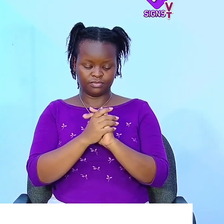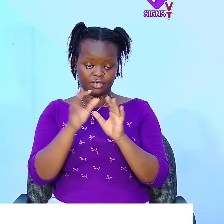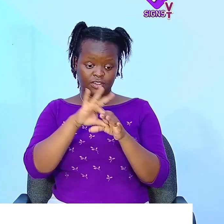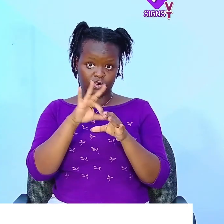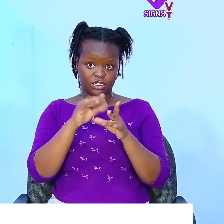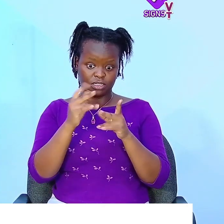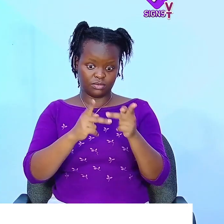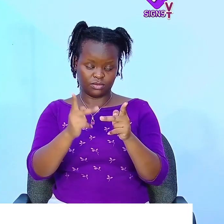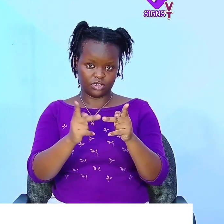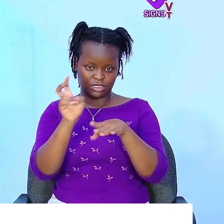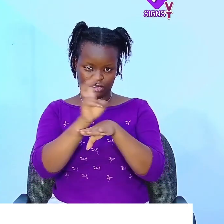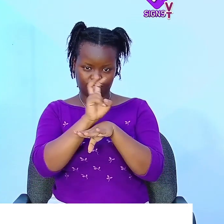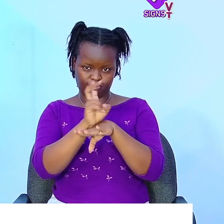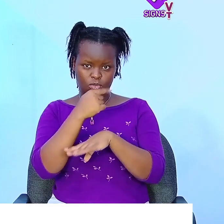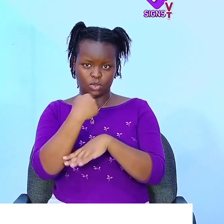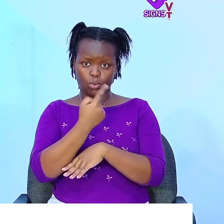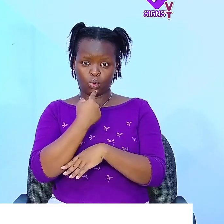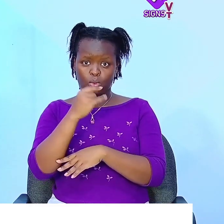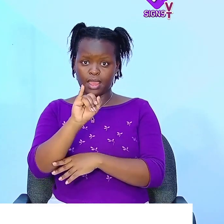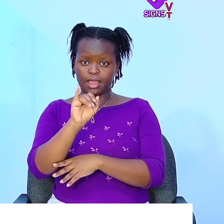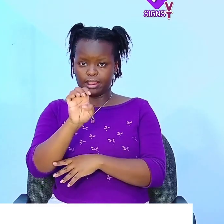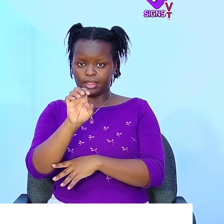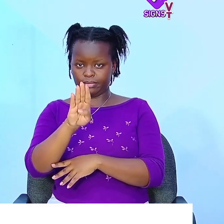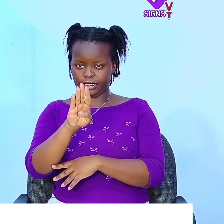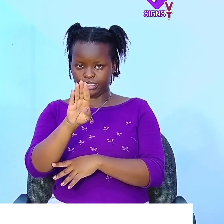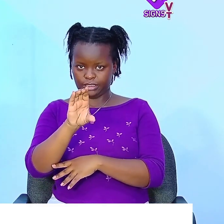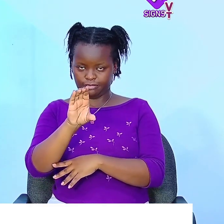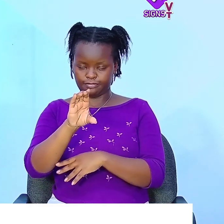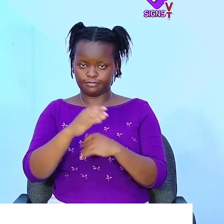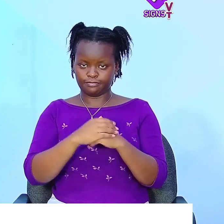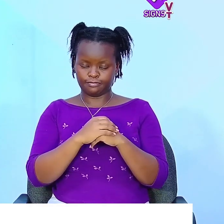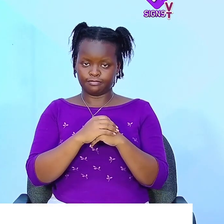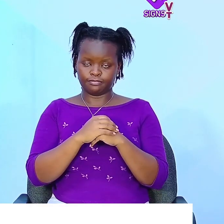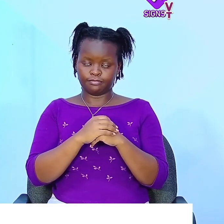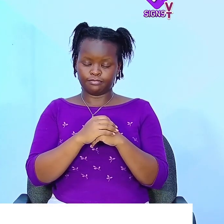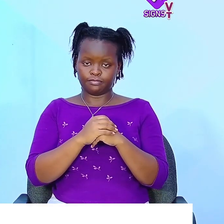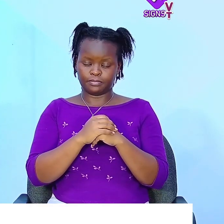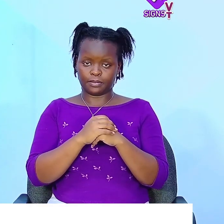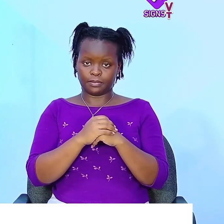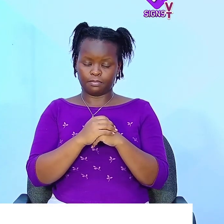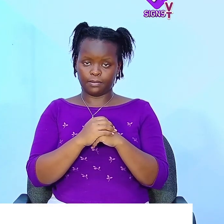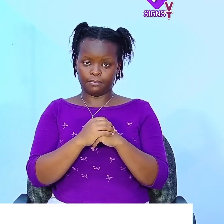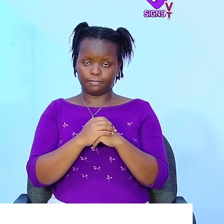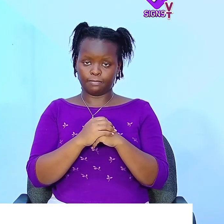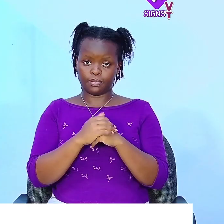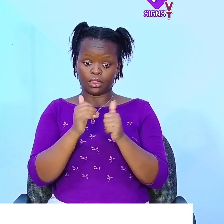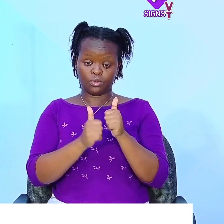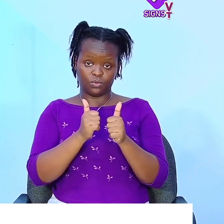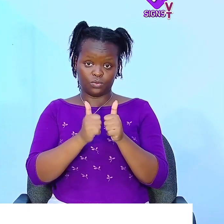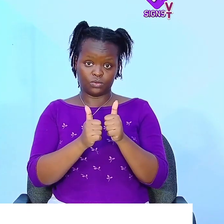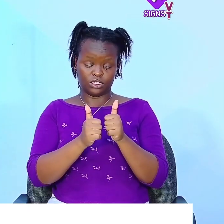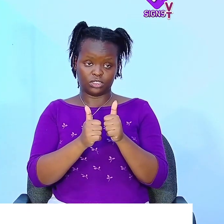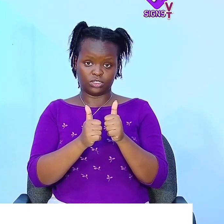was being overseen by the Independent Electoral and Boundaries Commission, that's IEBC, which